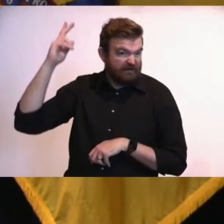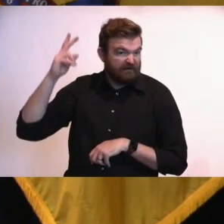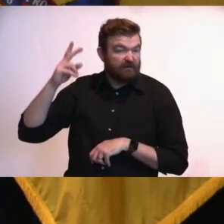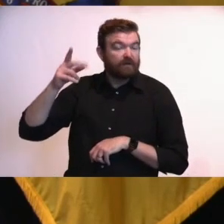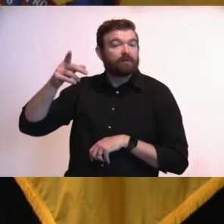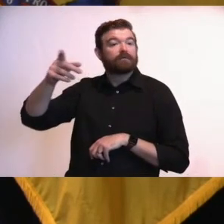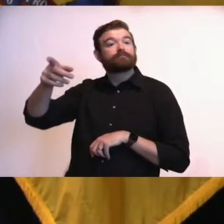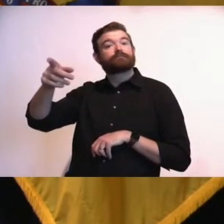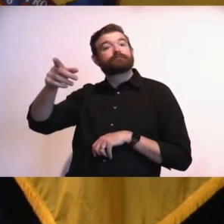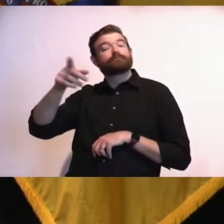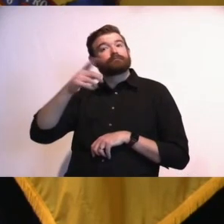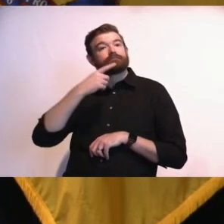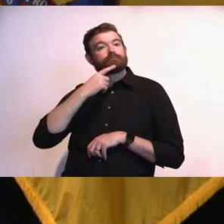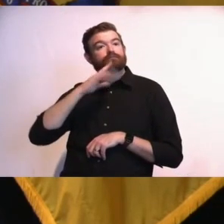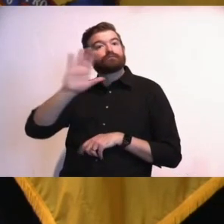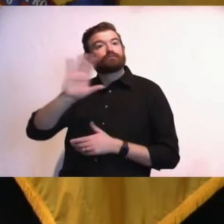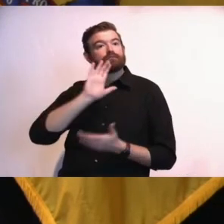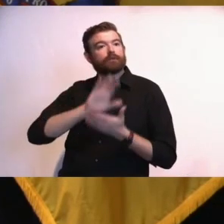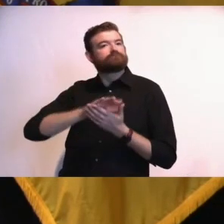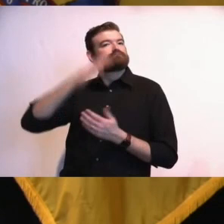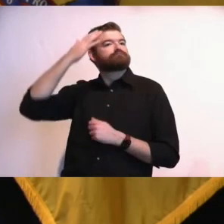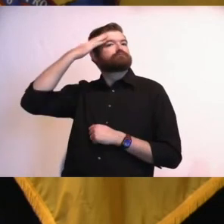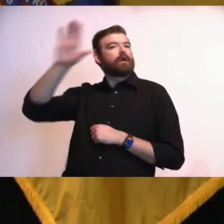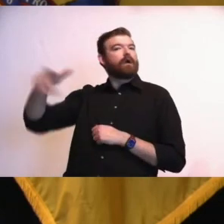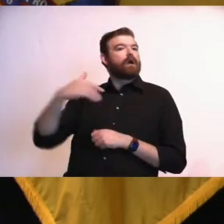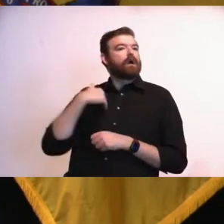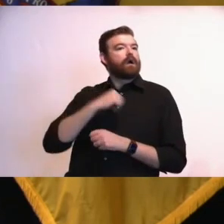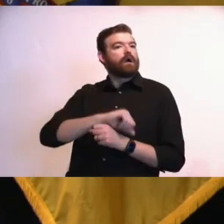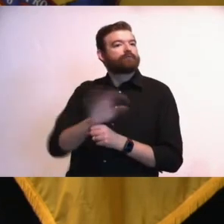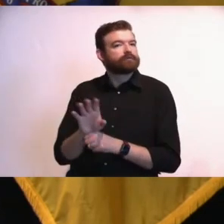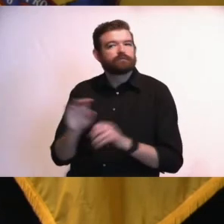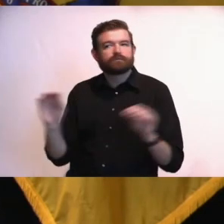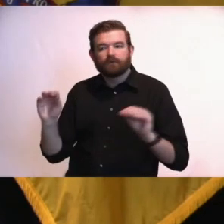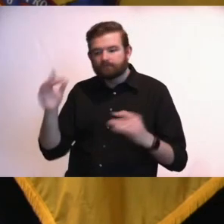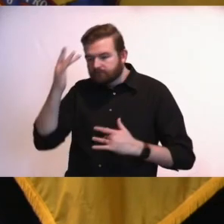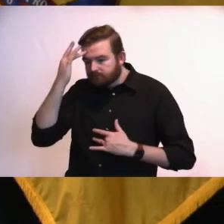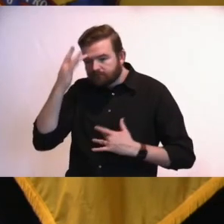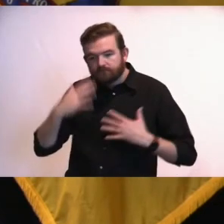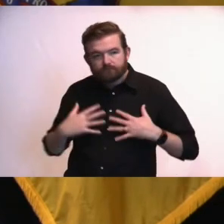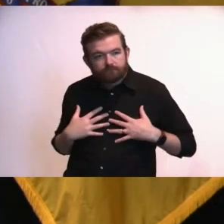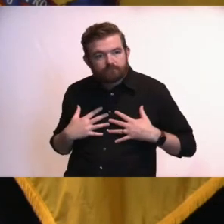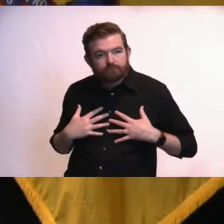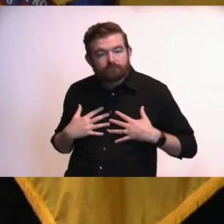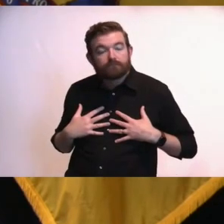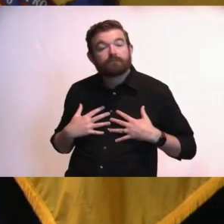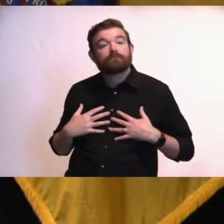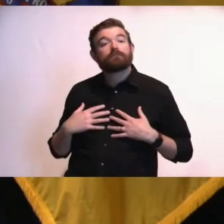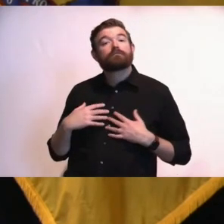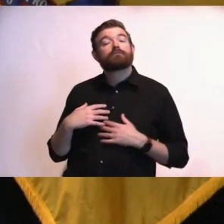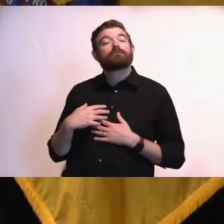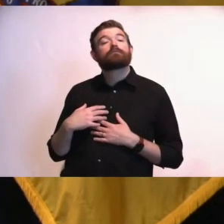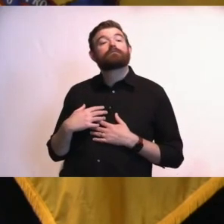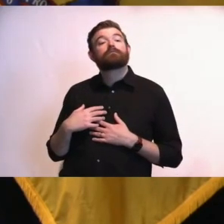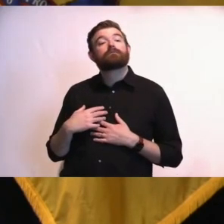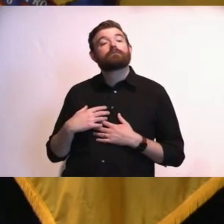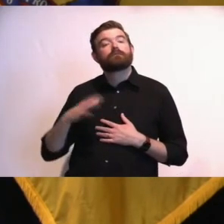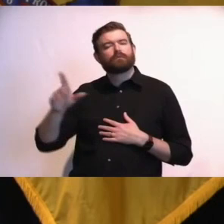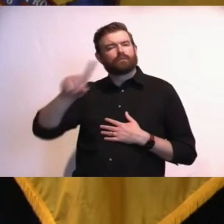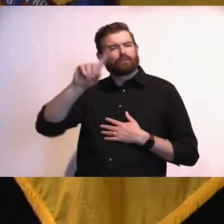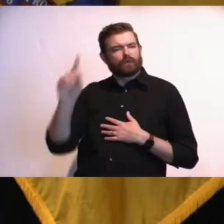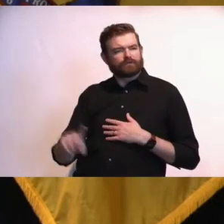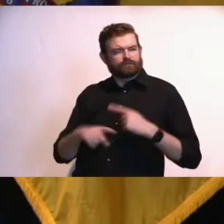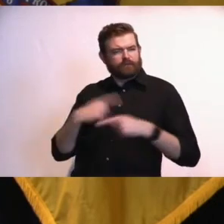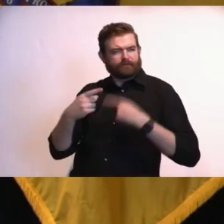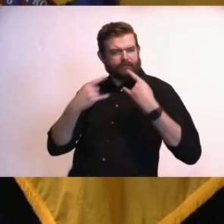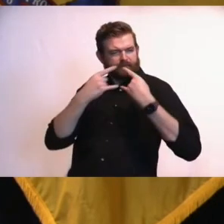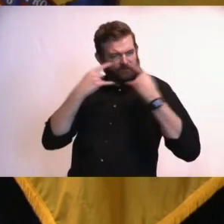even know she had COVID because she had no symptoms. With regard to mask wearing, you know, you had